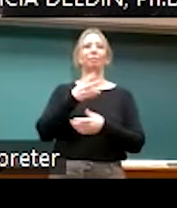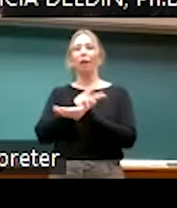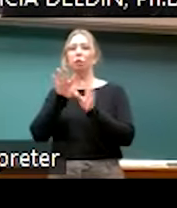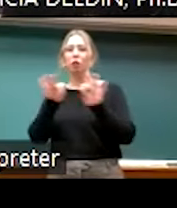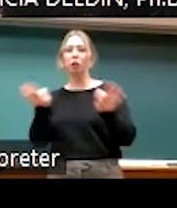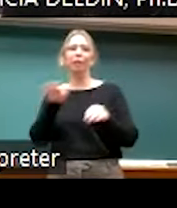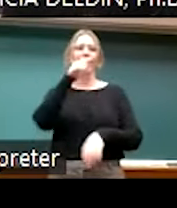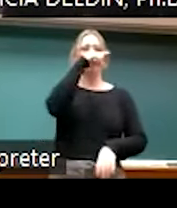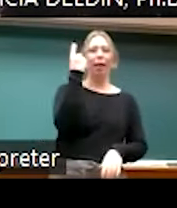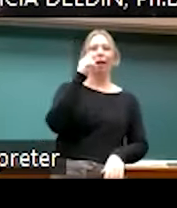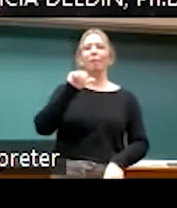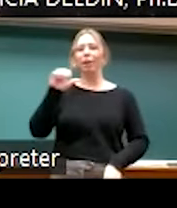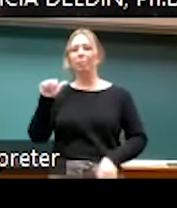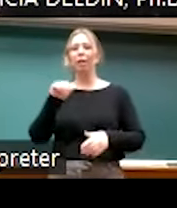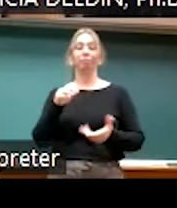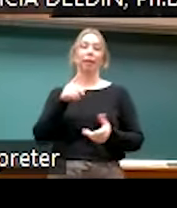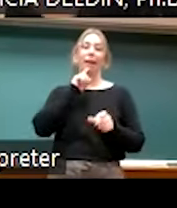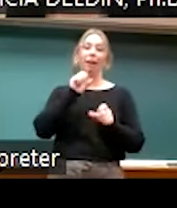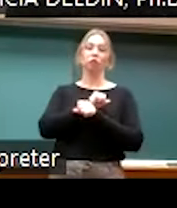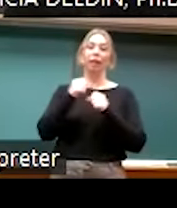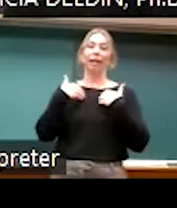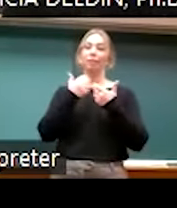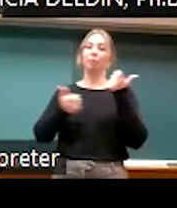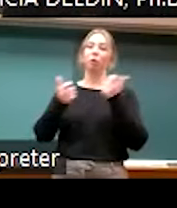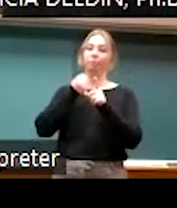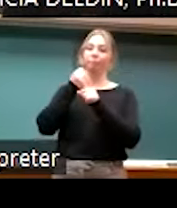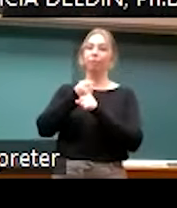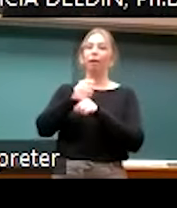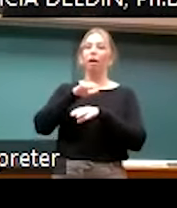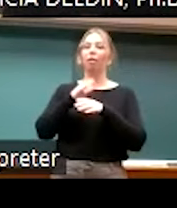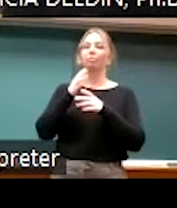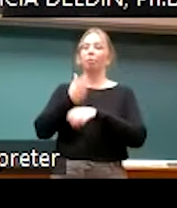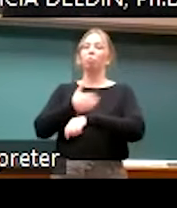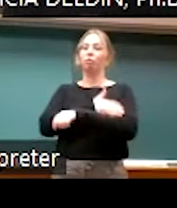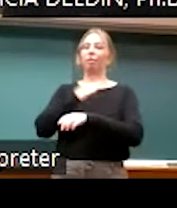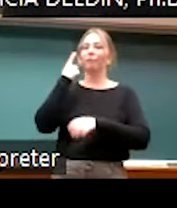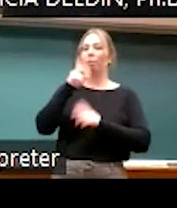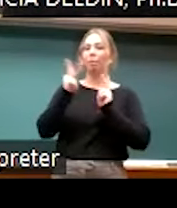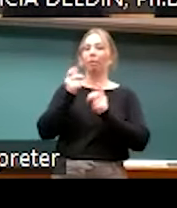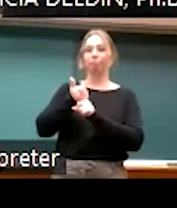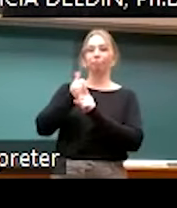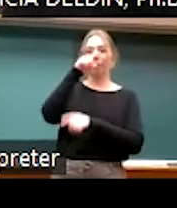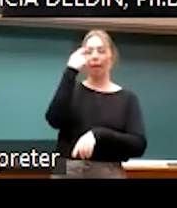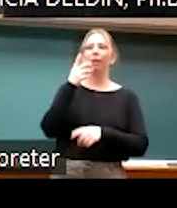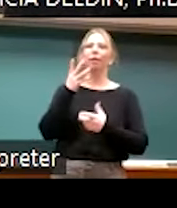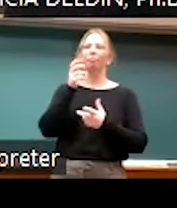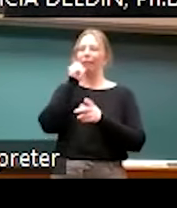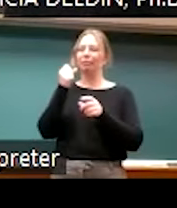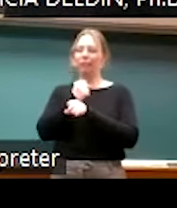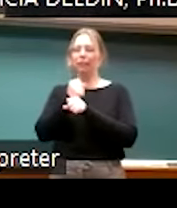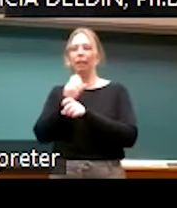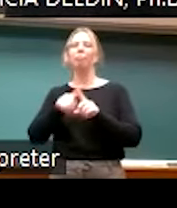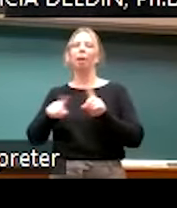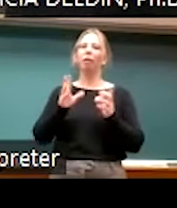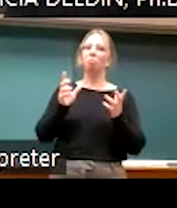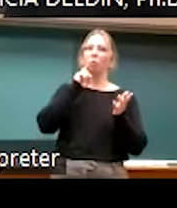and African American actually has the largest effect size, but not statistically larger than the others. And then of course it works in white people.